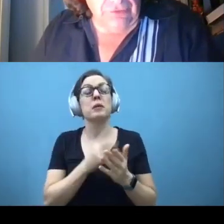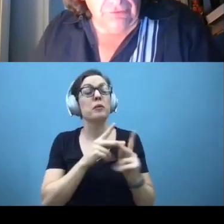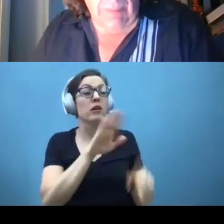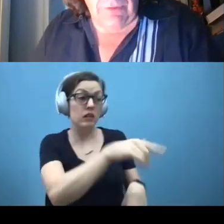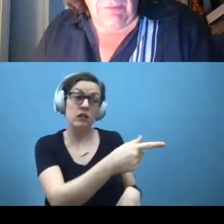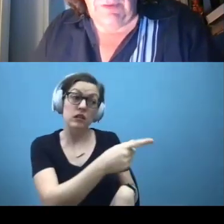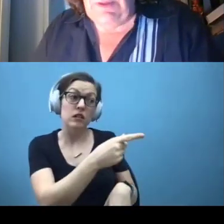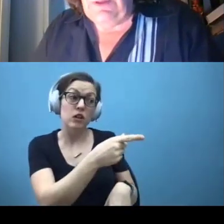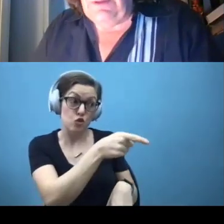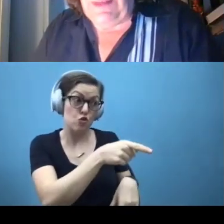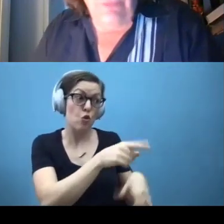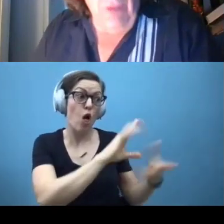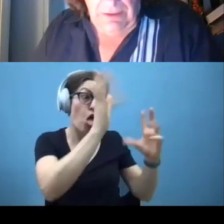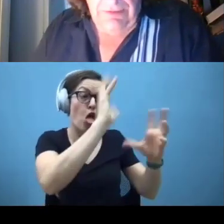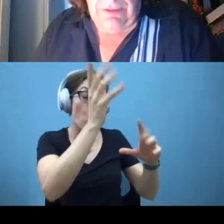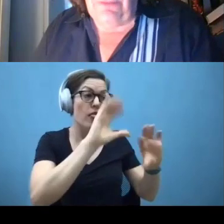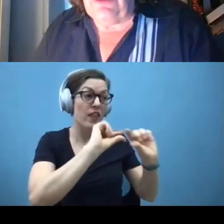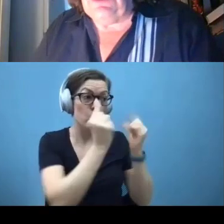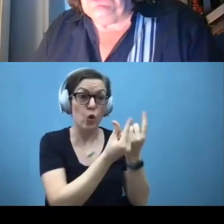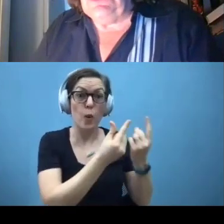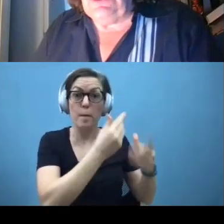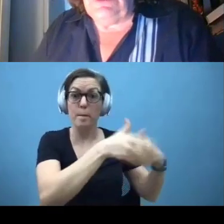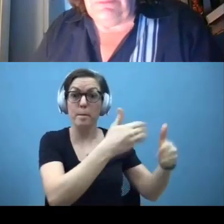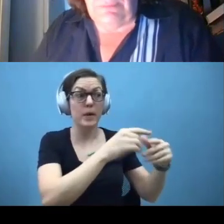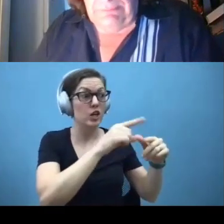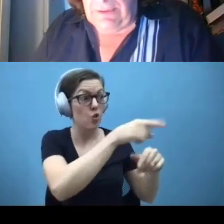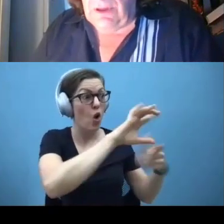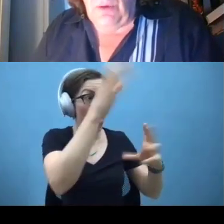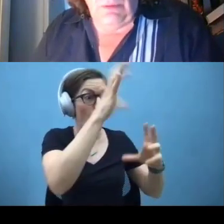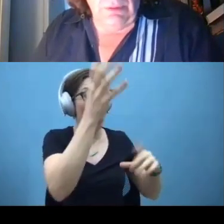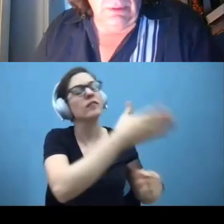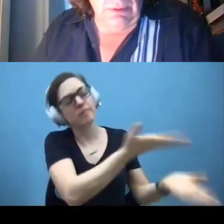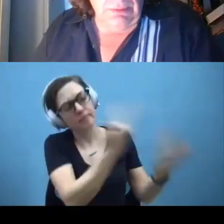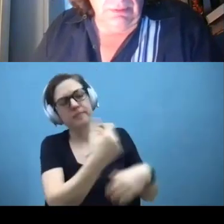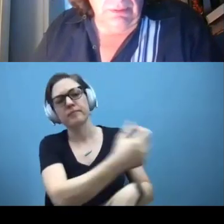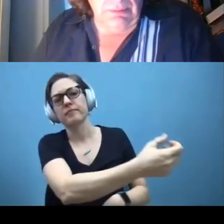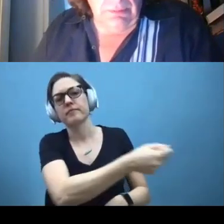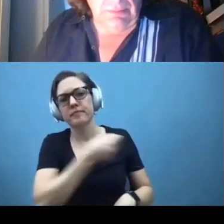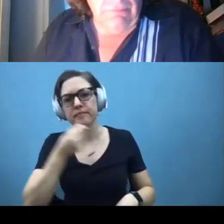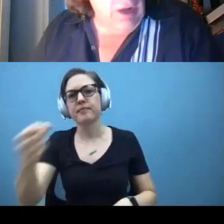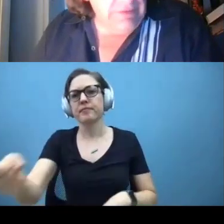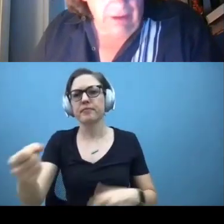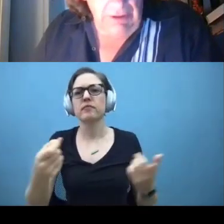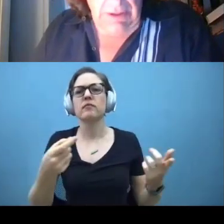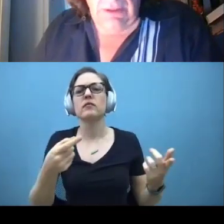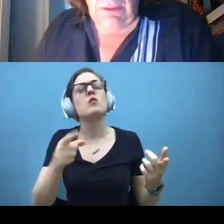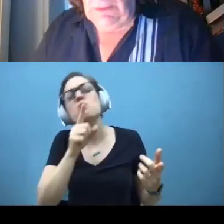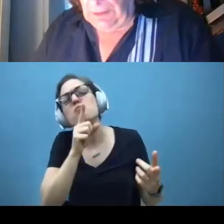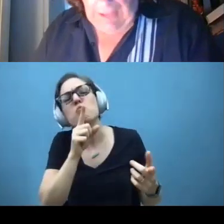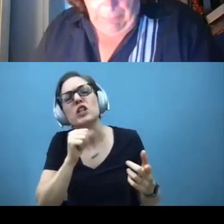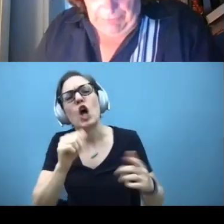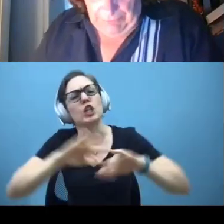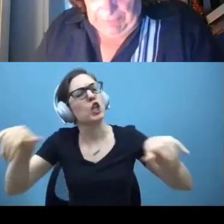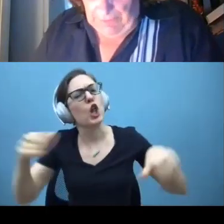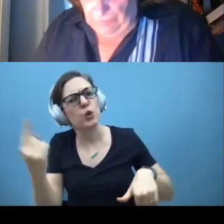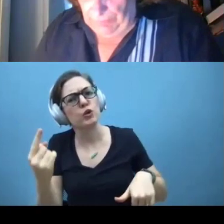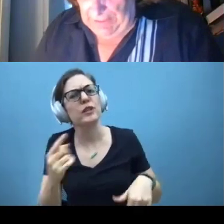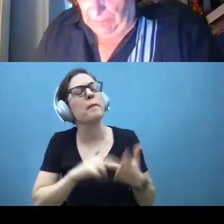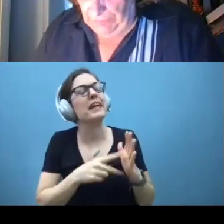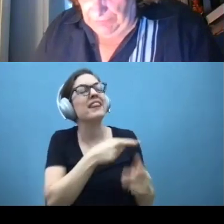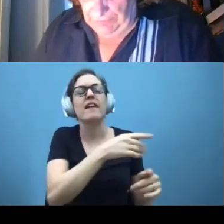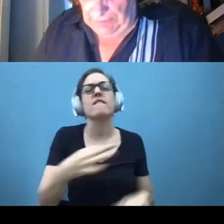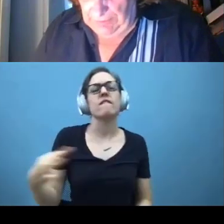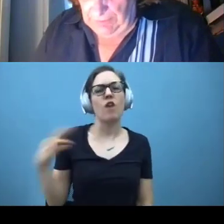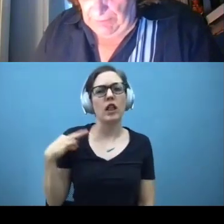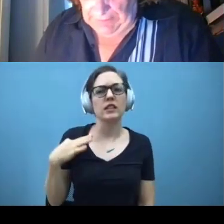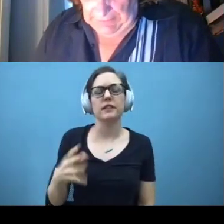perceived as disruptive. That is not considered seclusion. They go voluntarily, collaboratively is what the